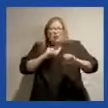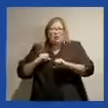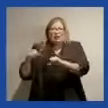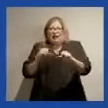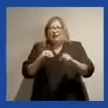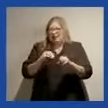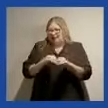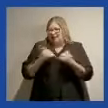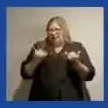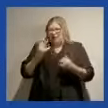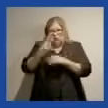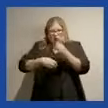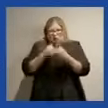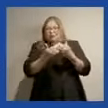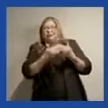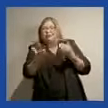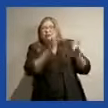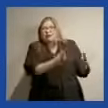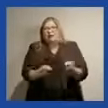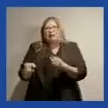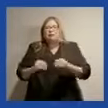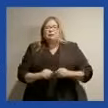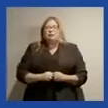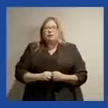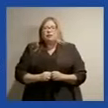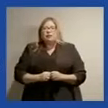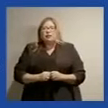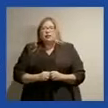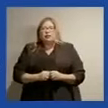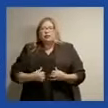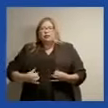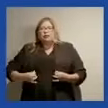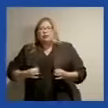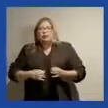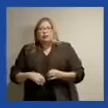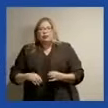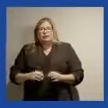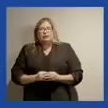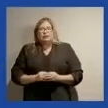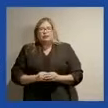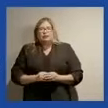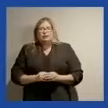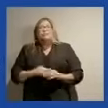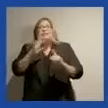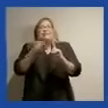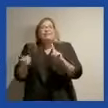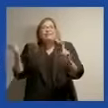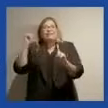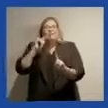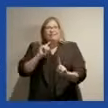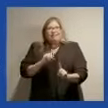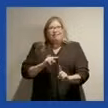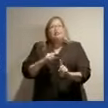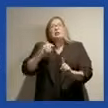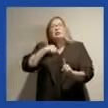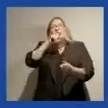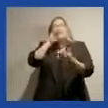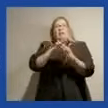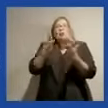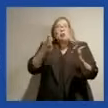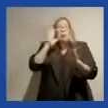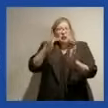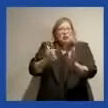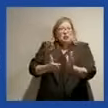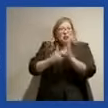about what that blueprint looks like. Simple. Getting back into balance. This is what we believe it would require, and this is